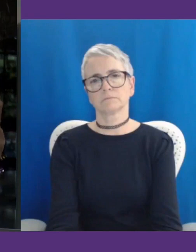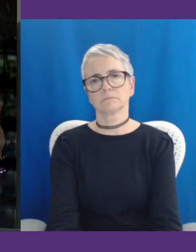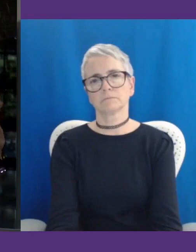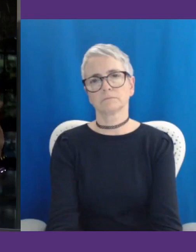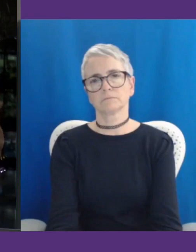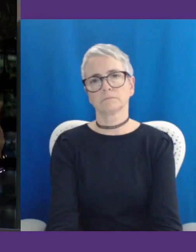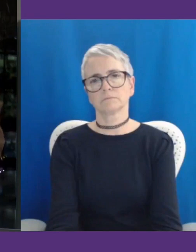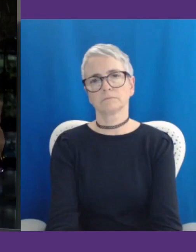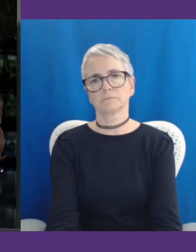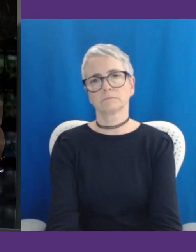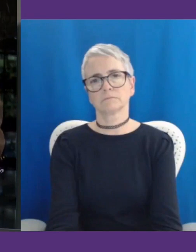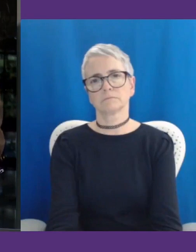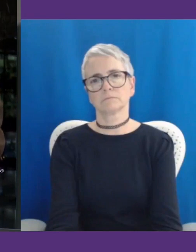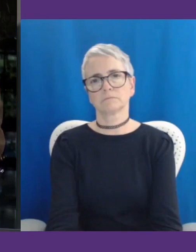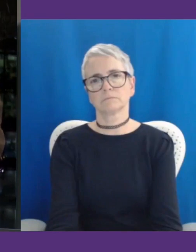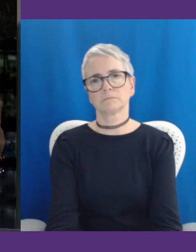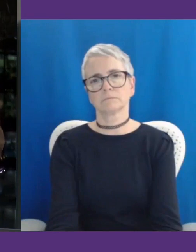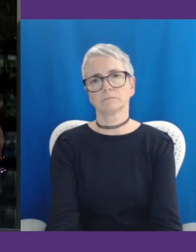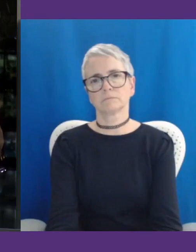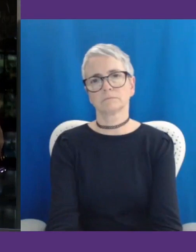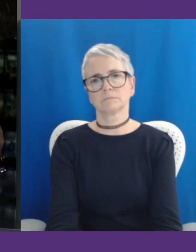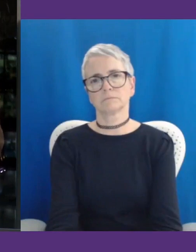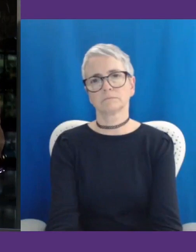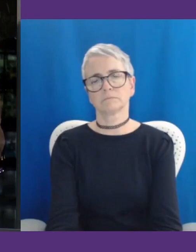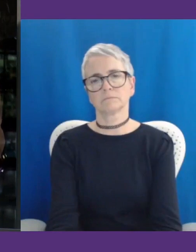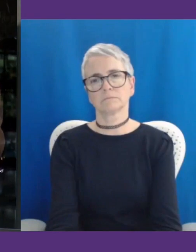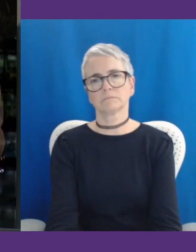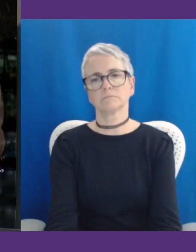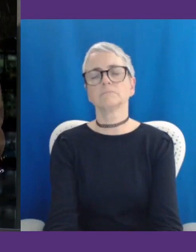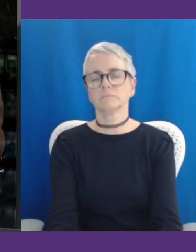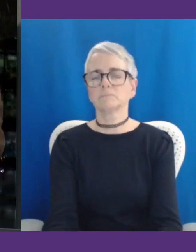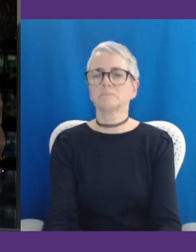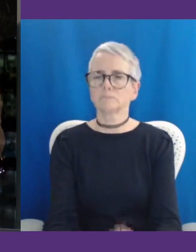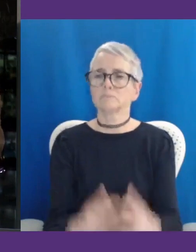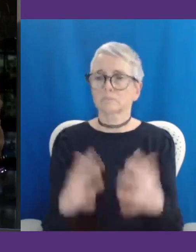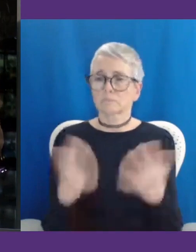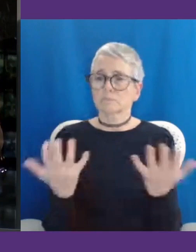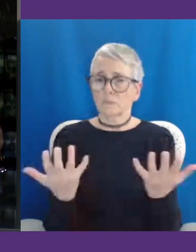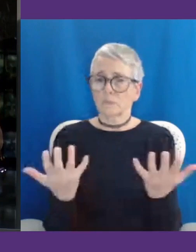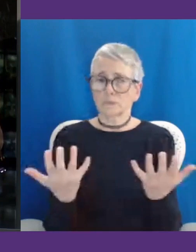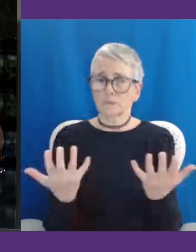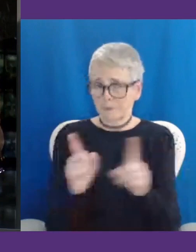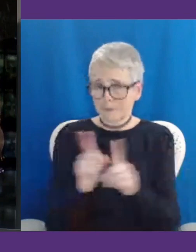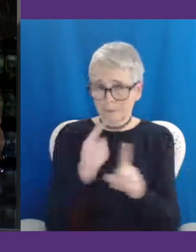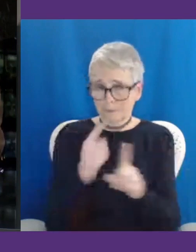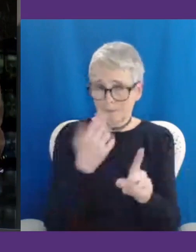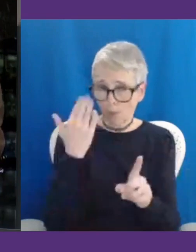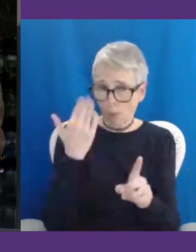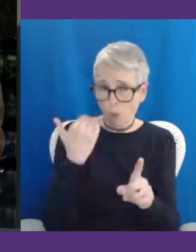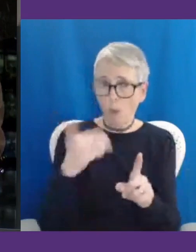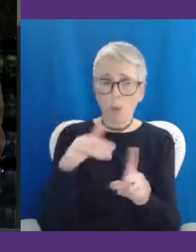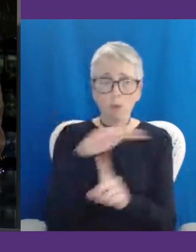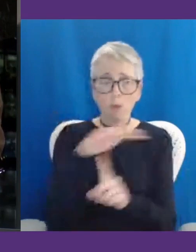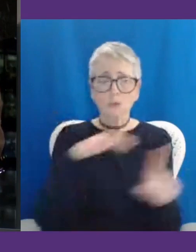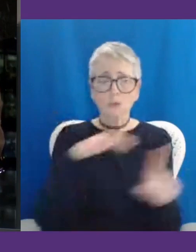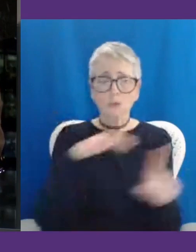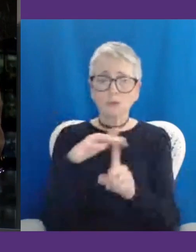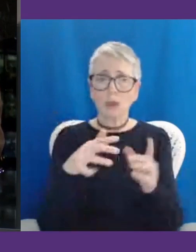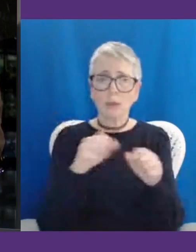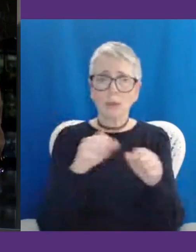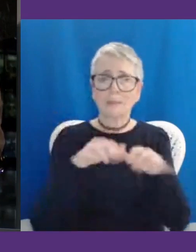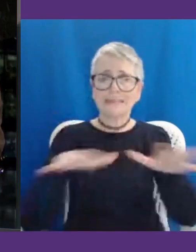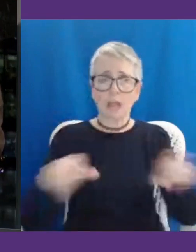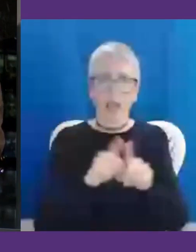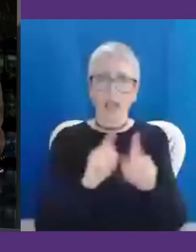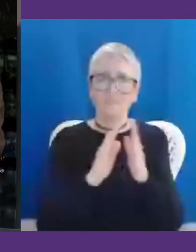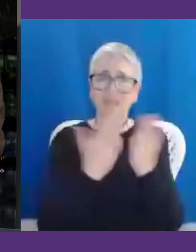Yeah. As I was saying before, social media platforms such as Facebook are already being used by disabled people to make their voices